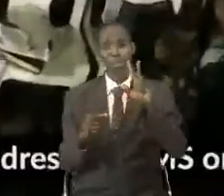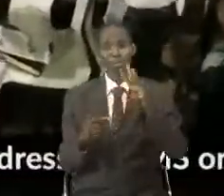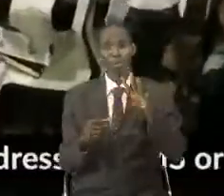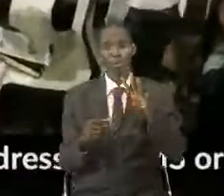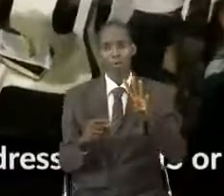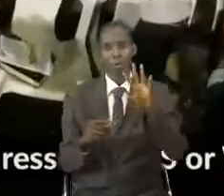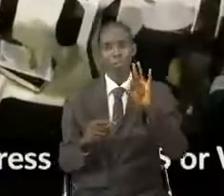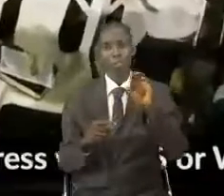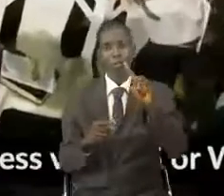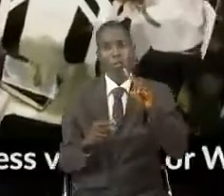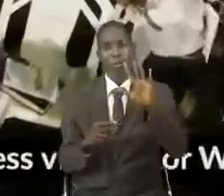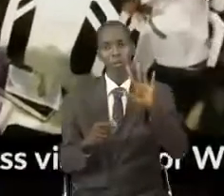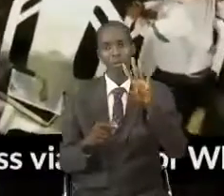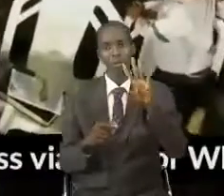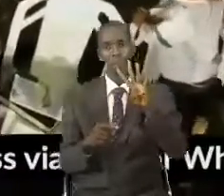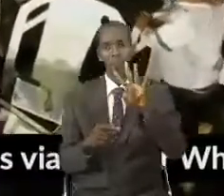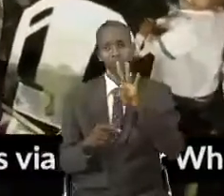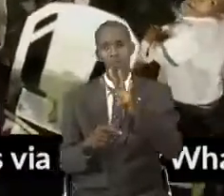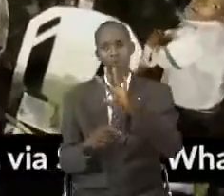Please,